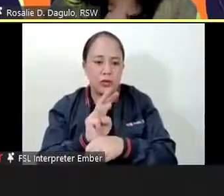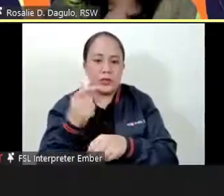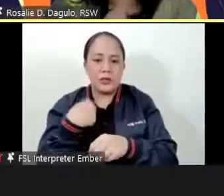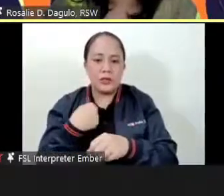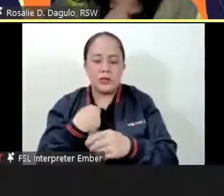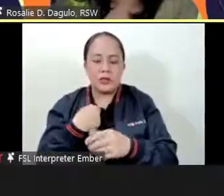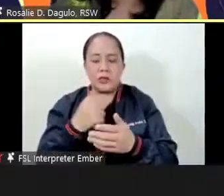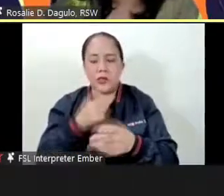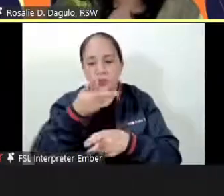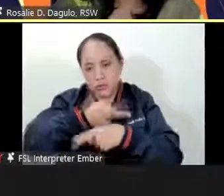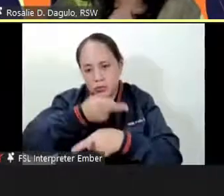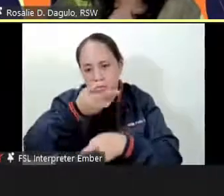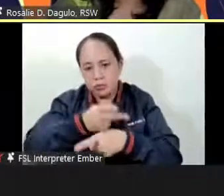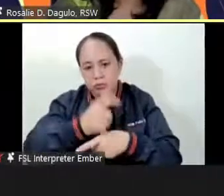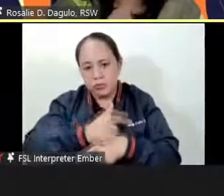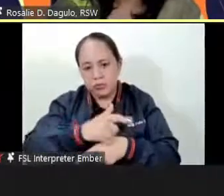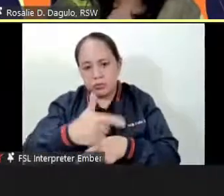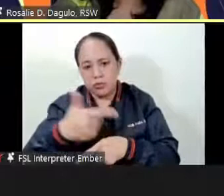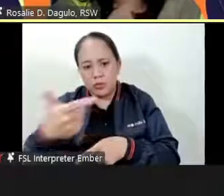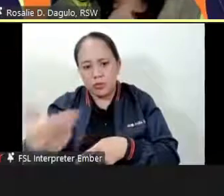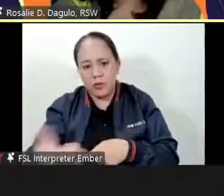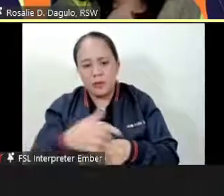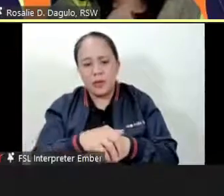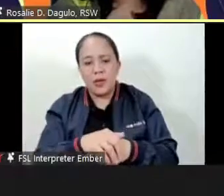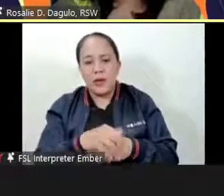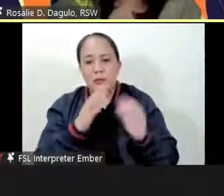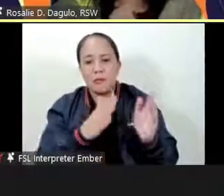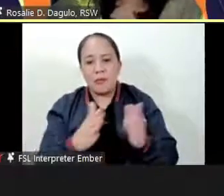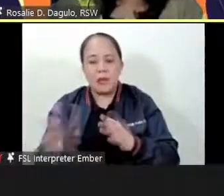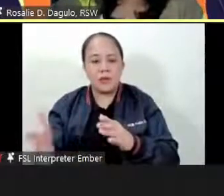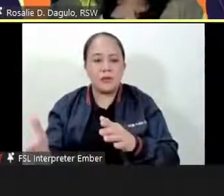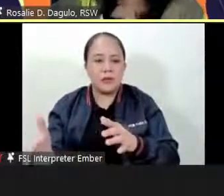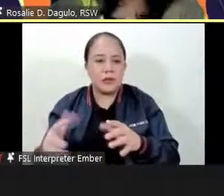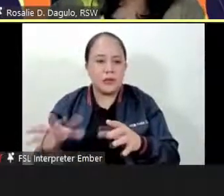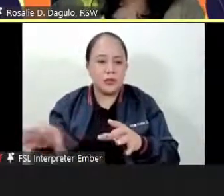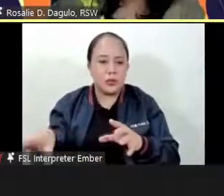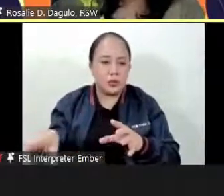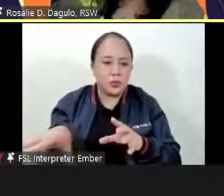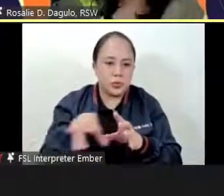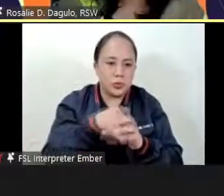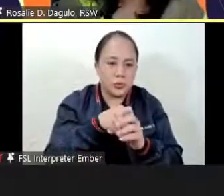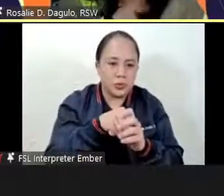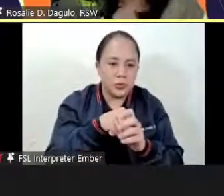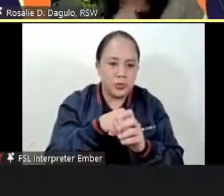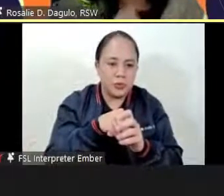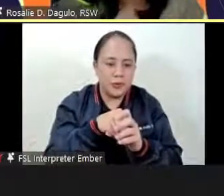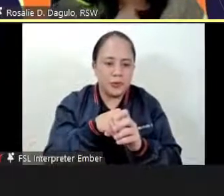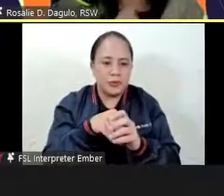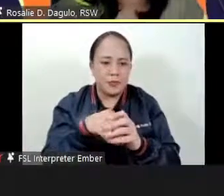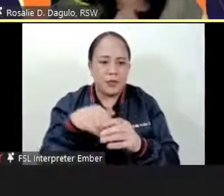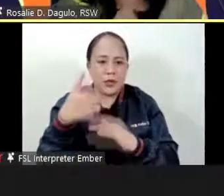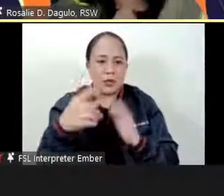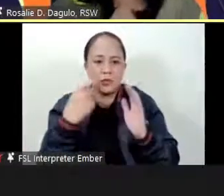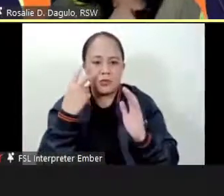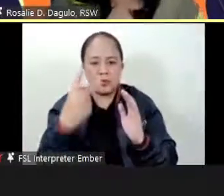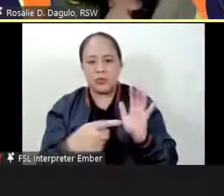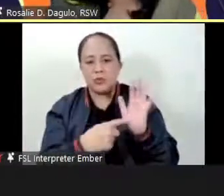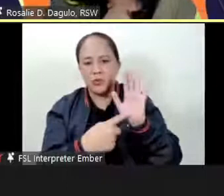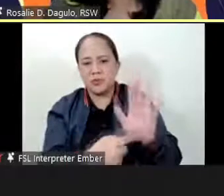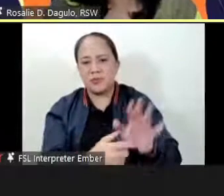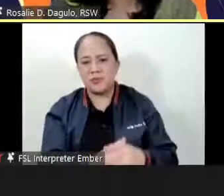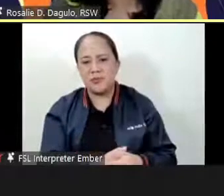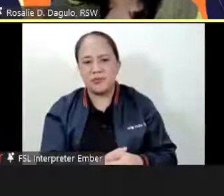case management where permanence planning is integrated. In the next slide, I will be showing to you